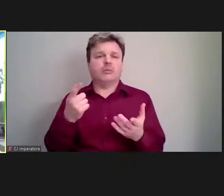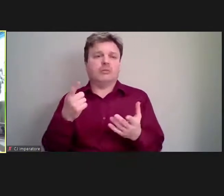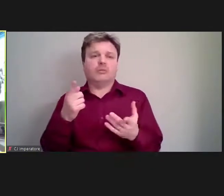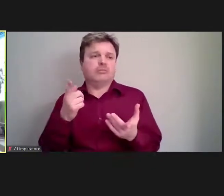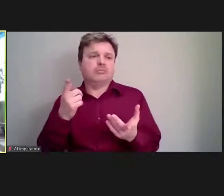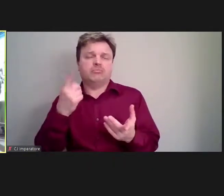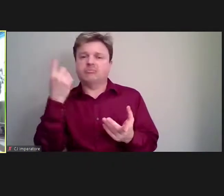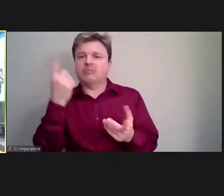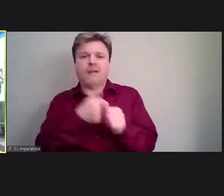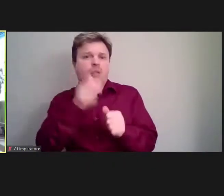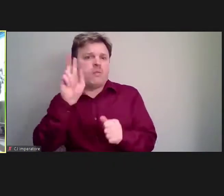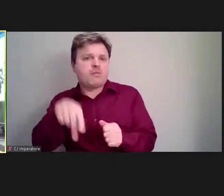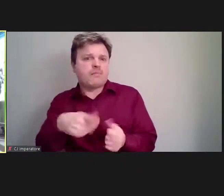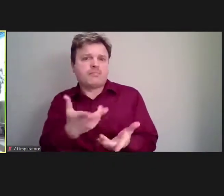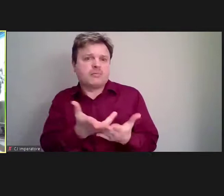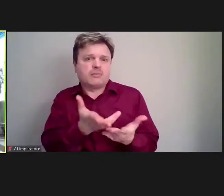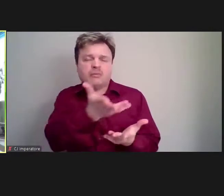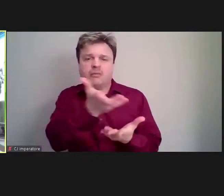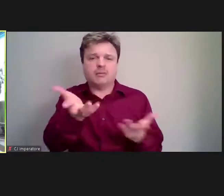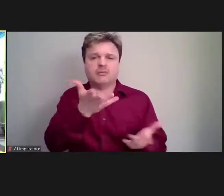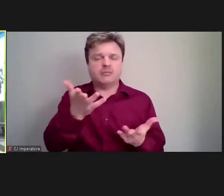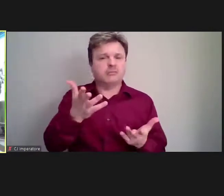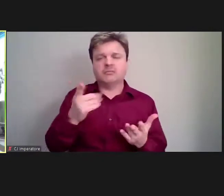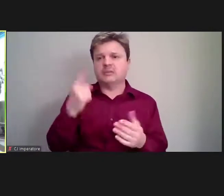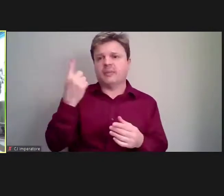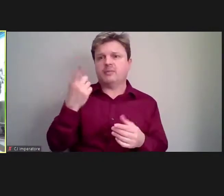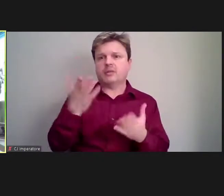might be talked about at more length?